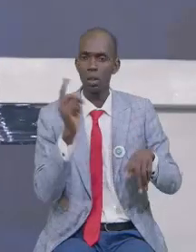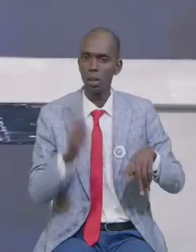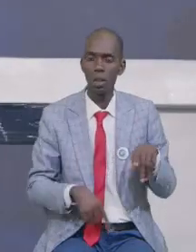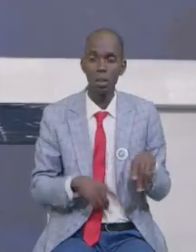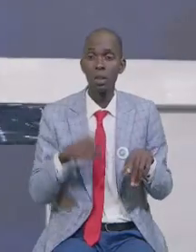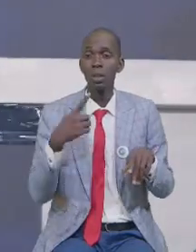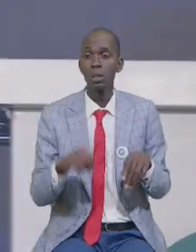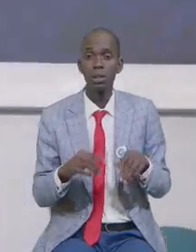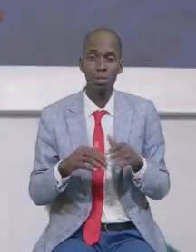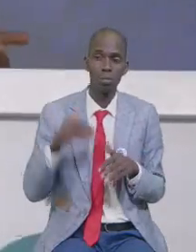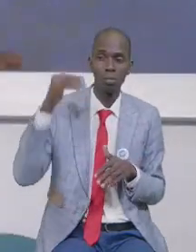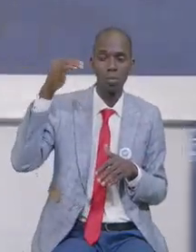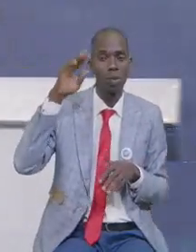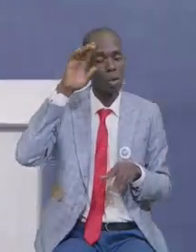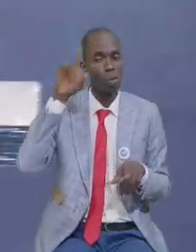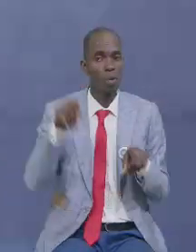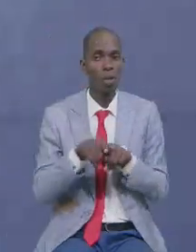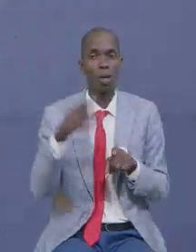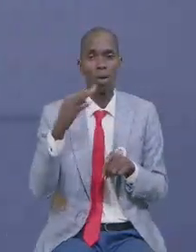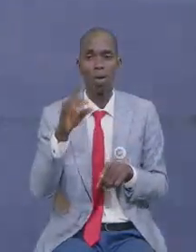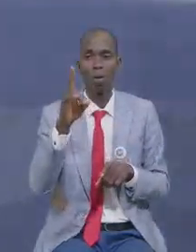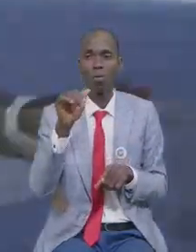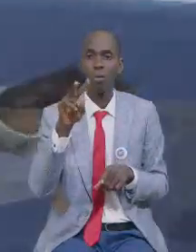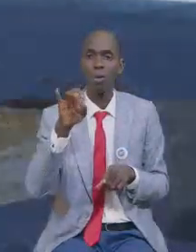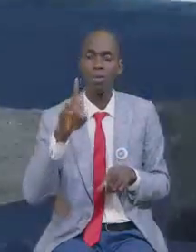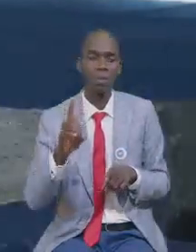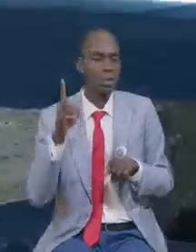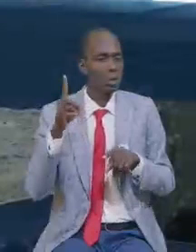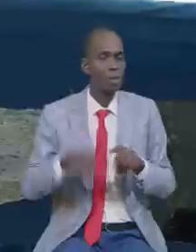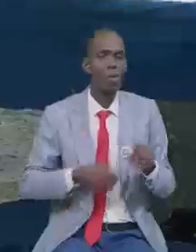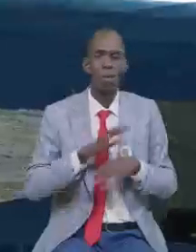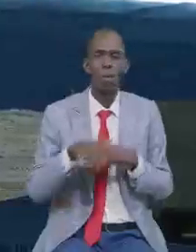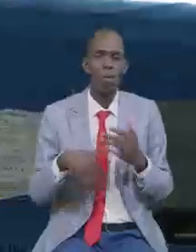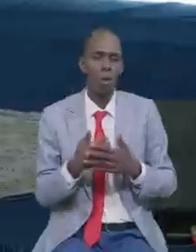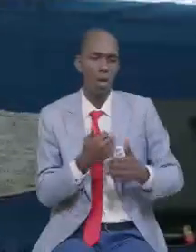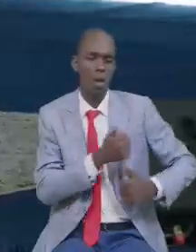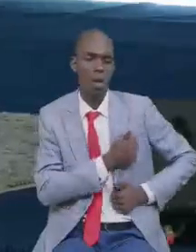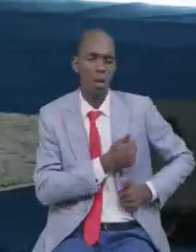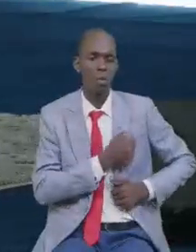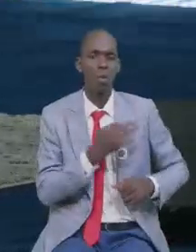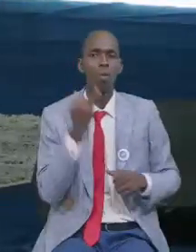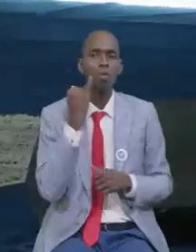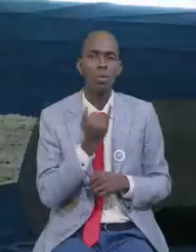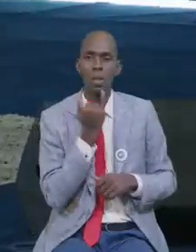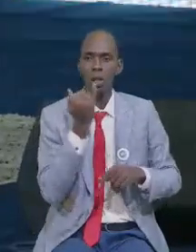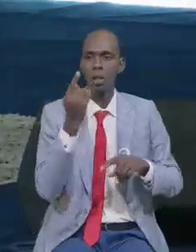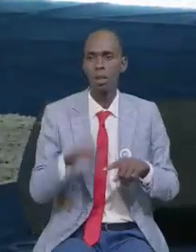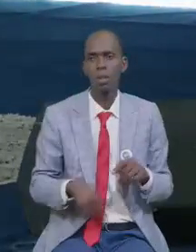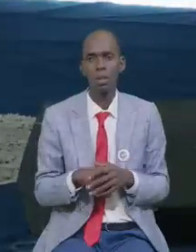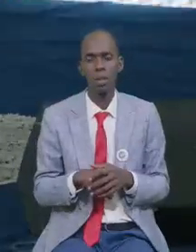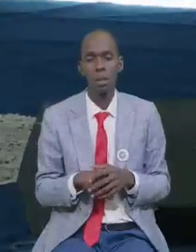could not. And all the armies of Israel, they could not.